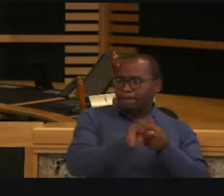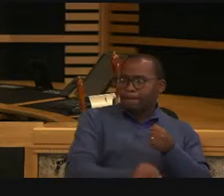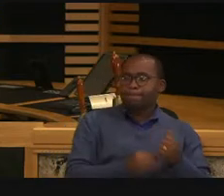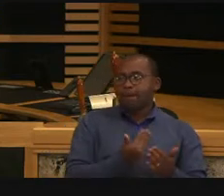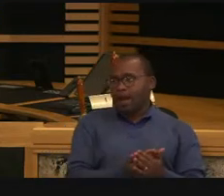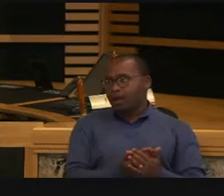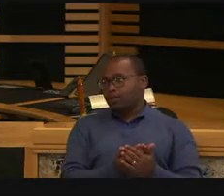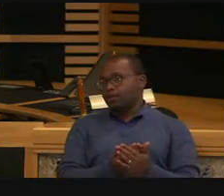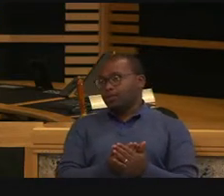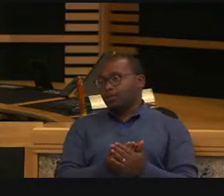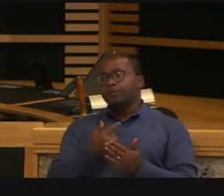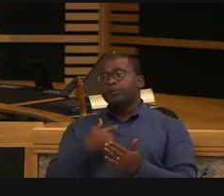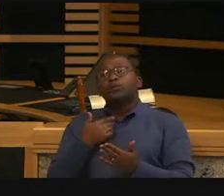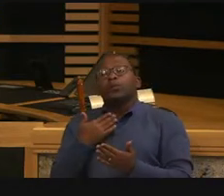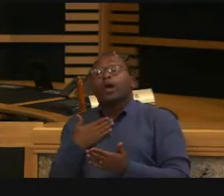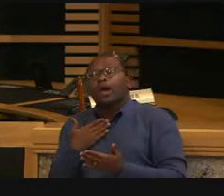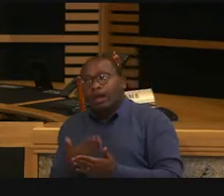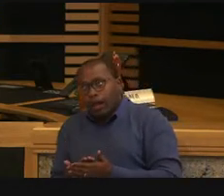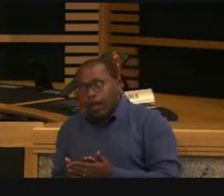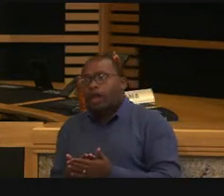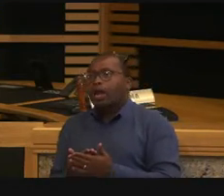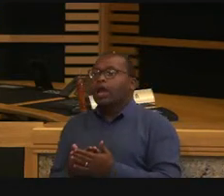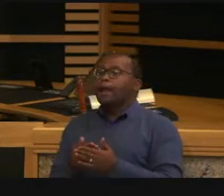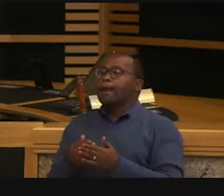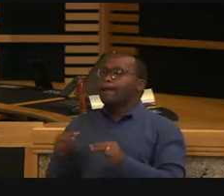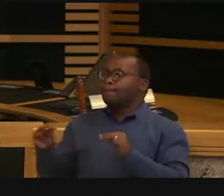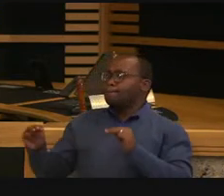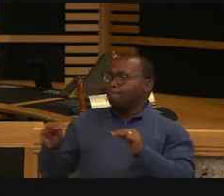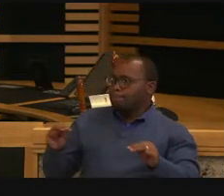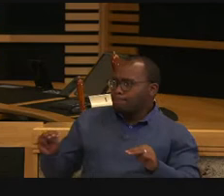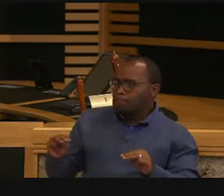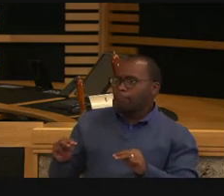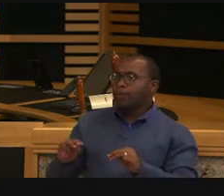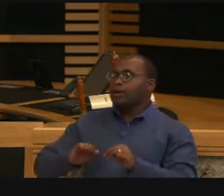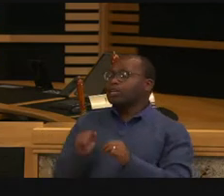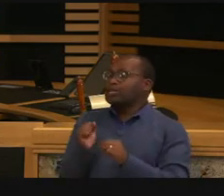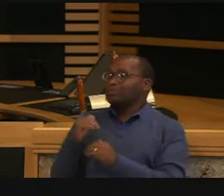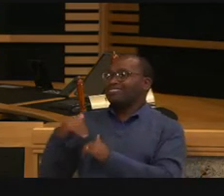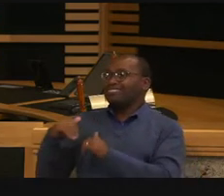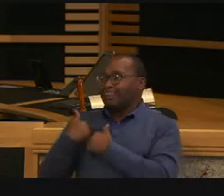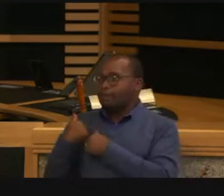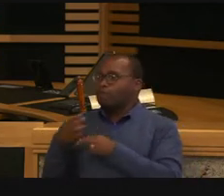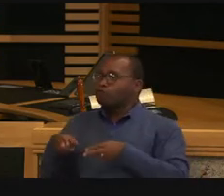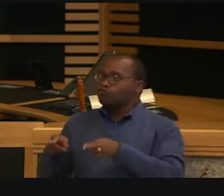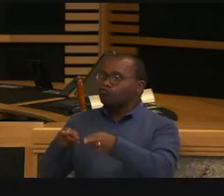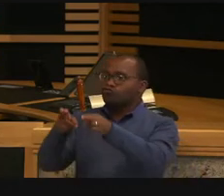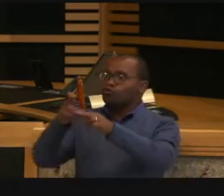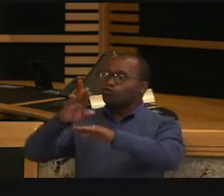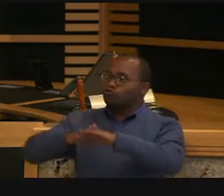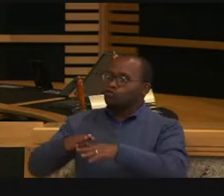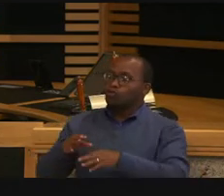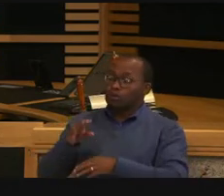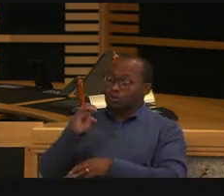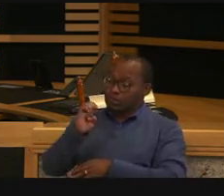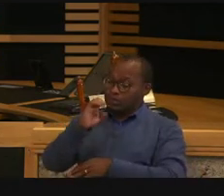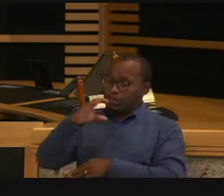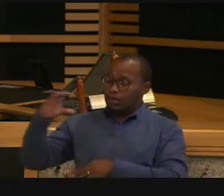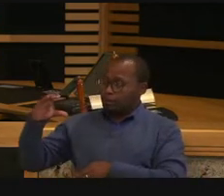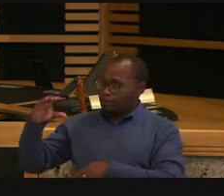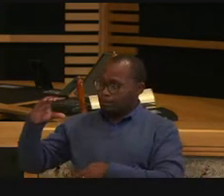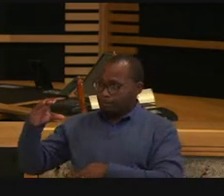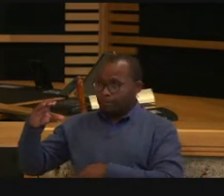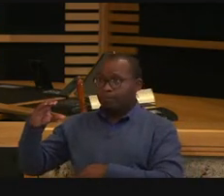maintained provincial road network that meets provincial transport and socio-economic needs of the Eastern Cape. We